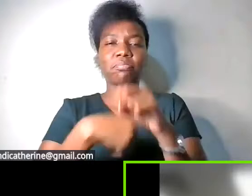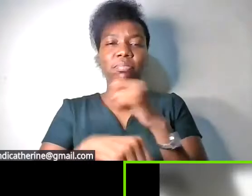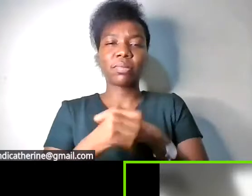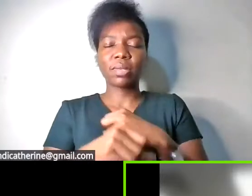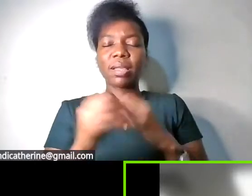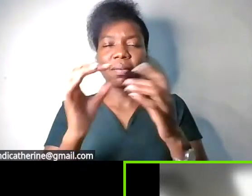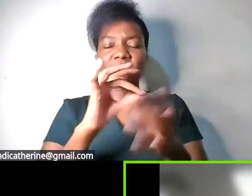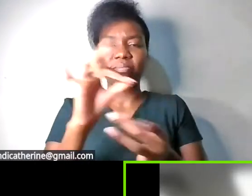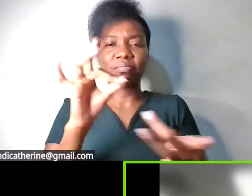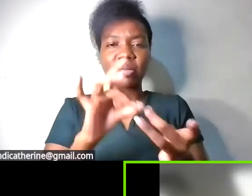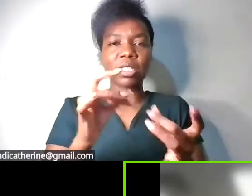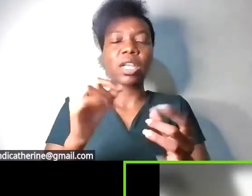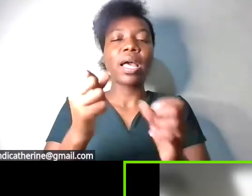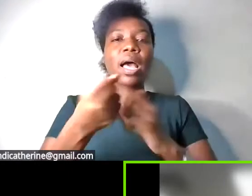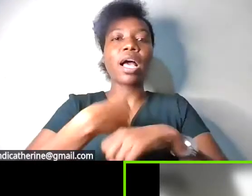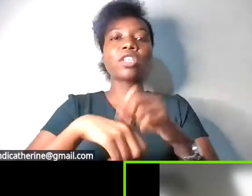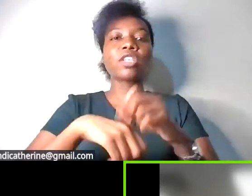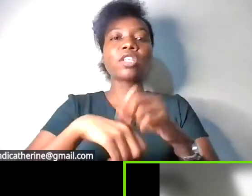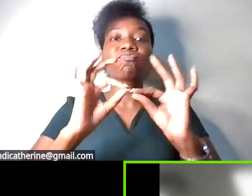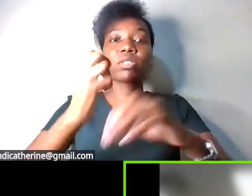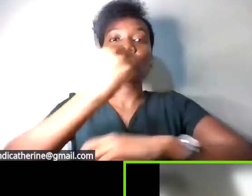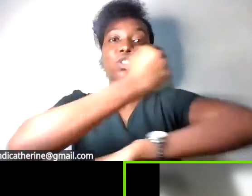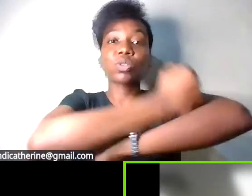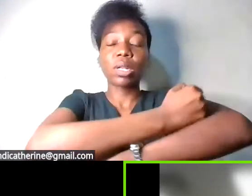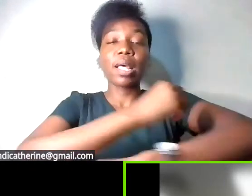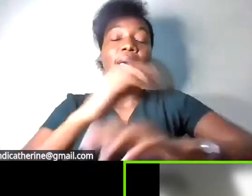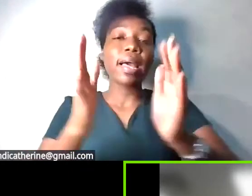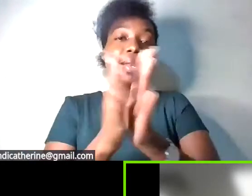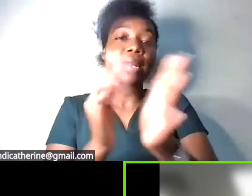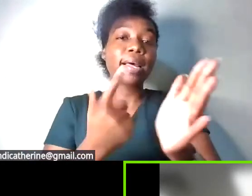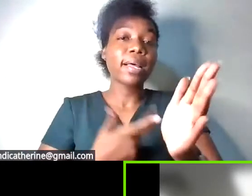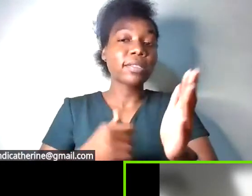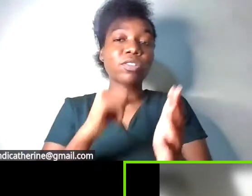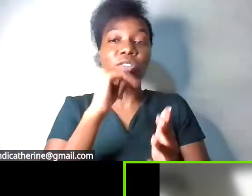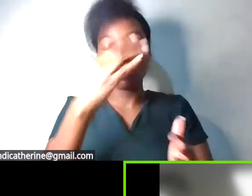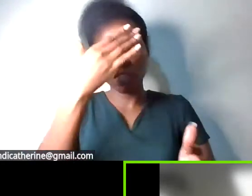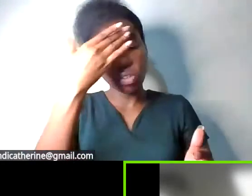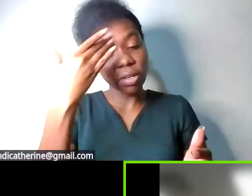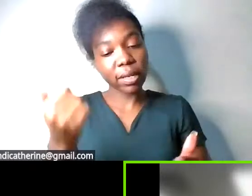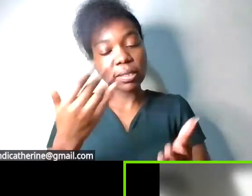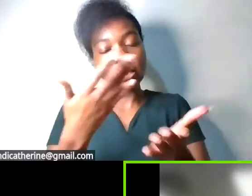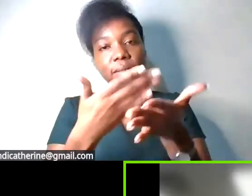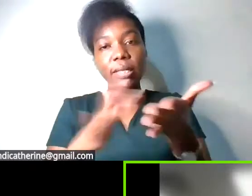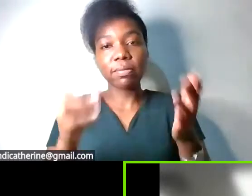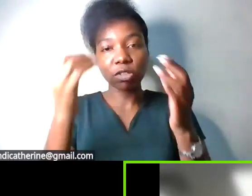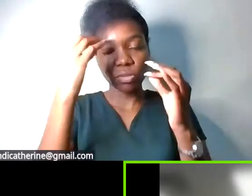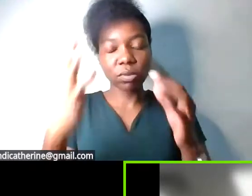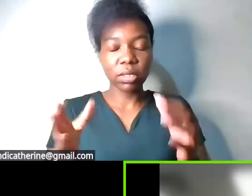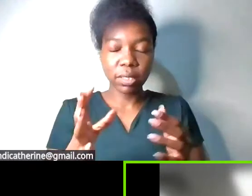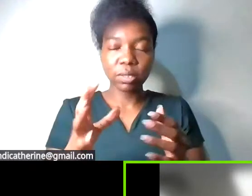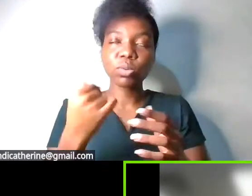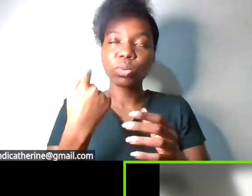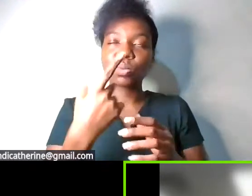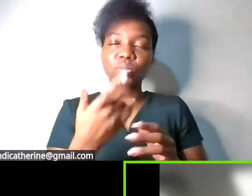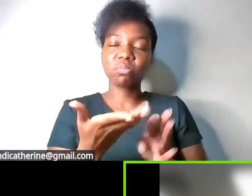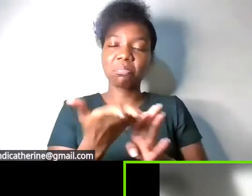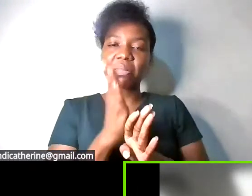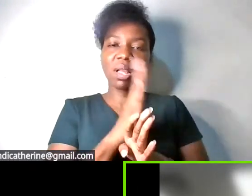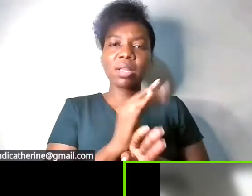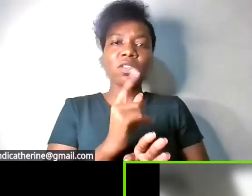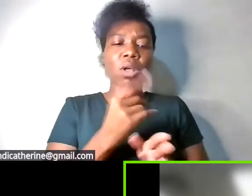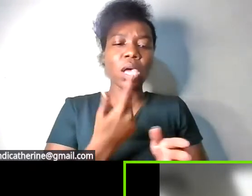but we should not forget those students, some of them may have faced some setback. We believe in a second